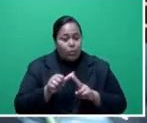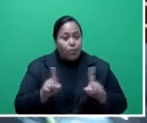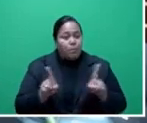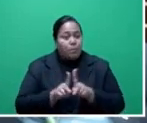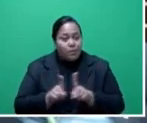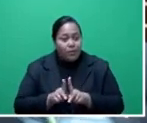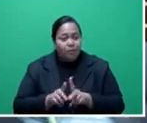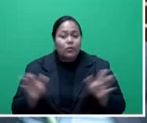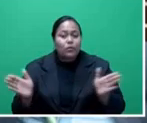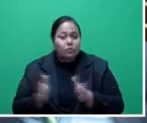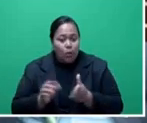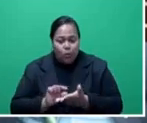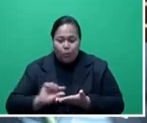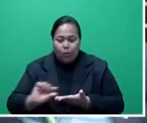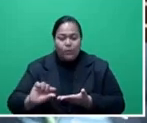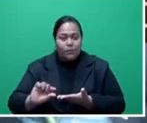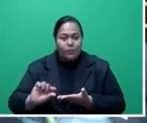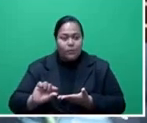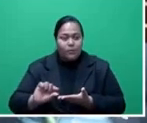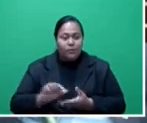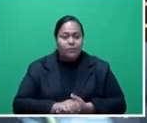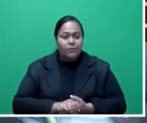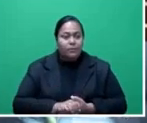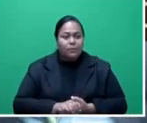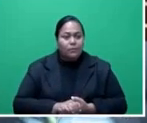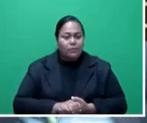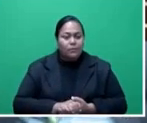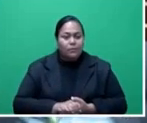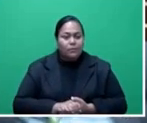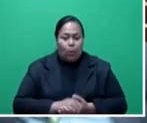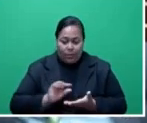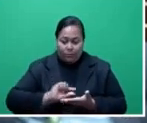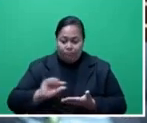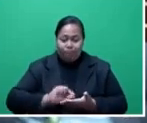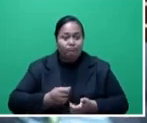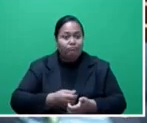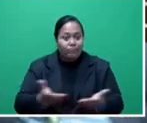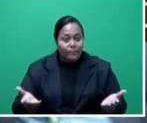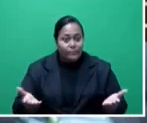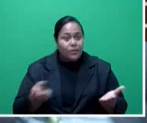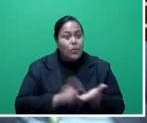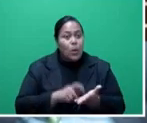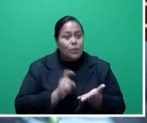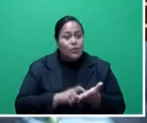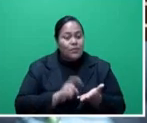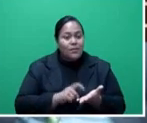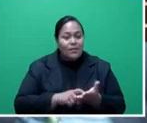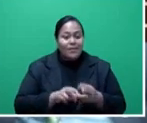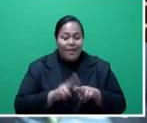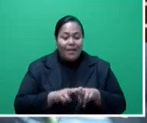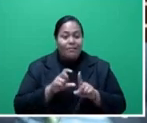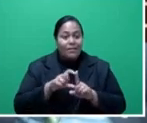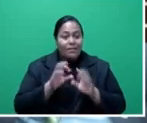micro-small grants for disbursements. And after that particular disbursement, Honorable Speaker, sir, the